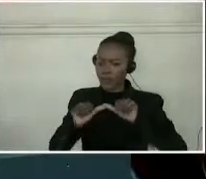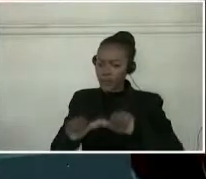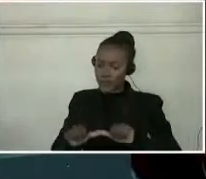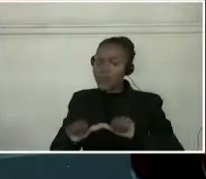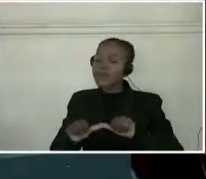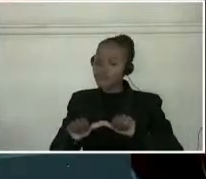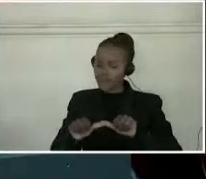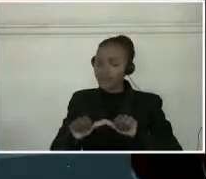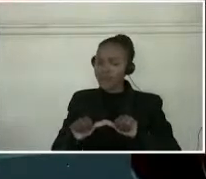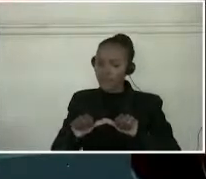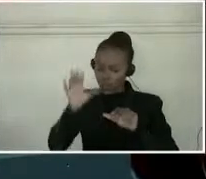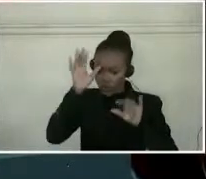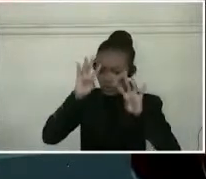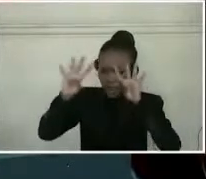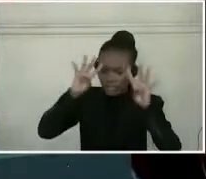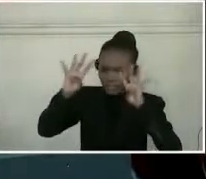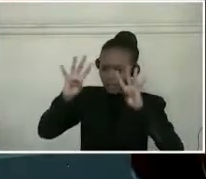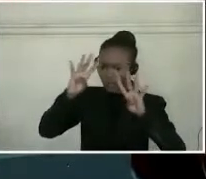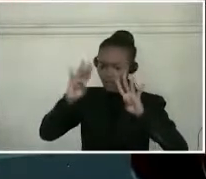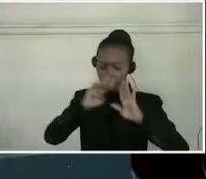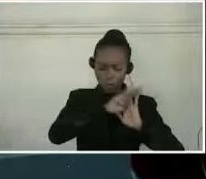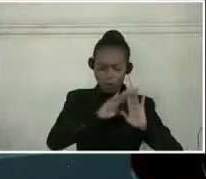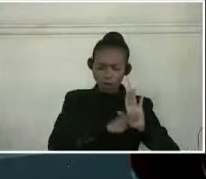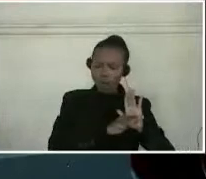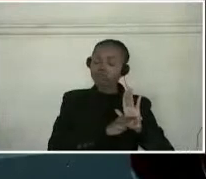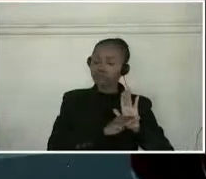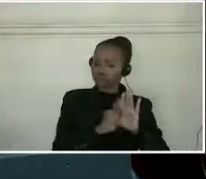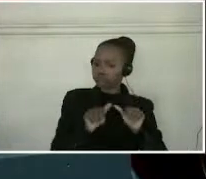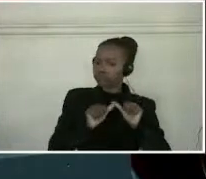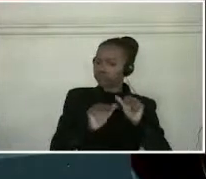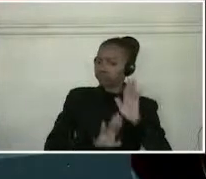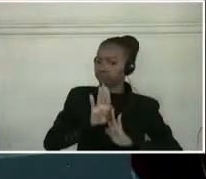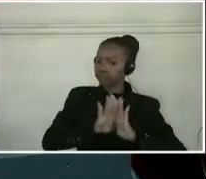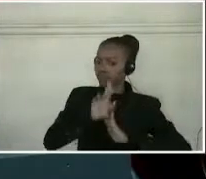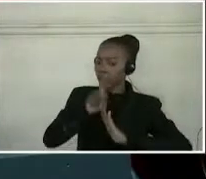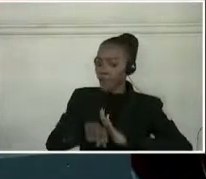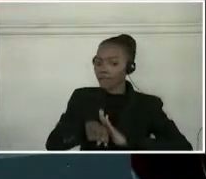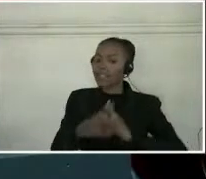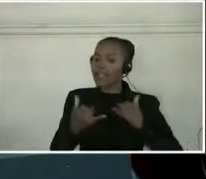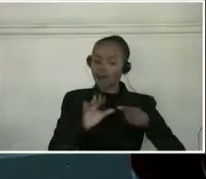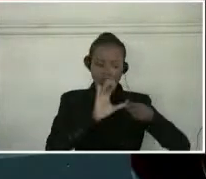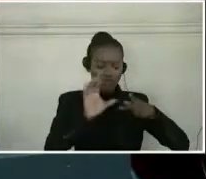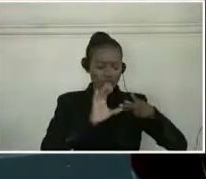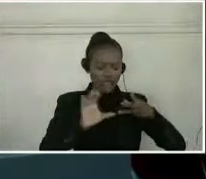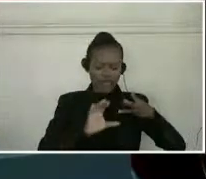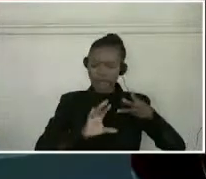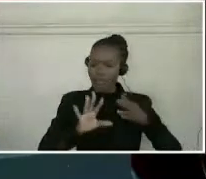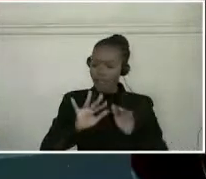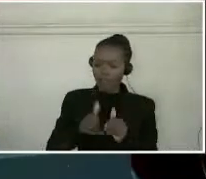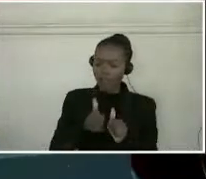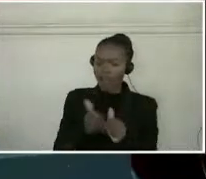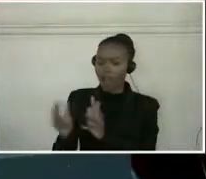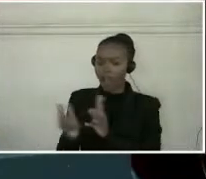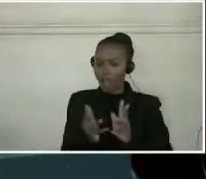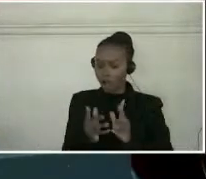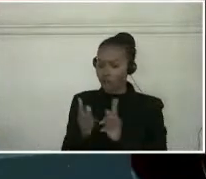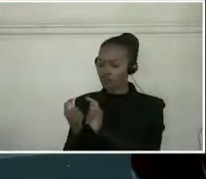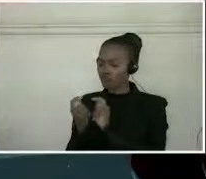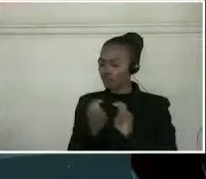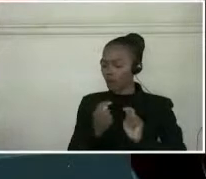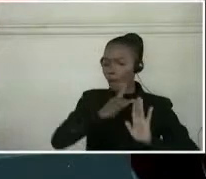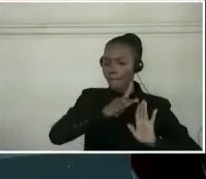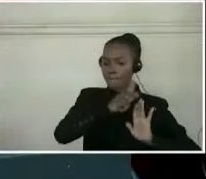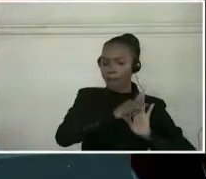programs in the province the criteria used to distribute this fund is done through the transfer policy of the